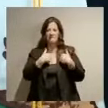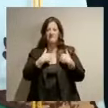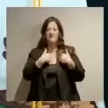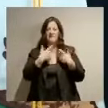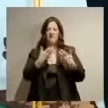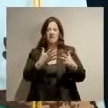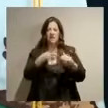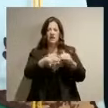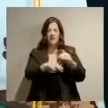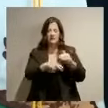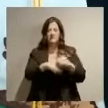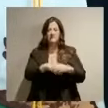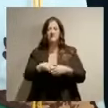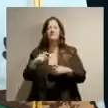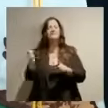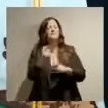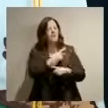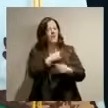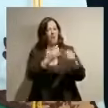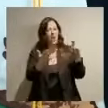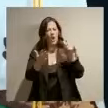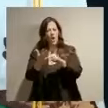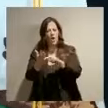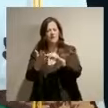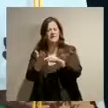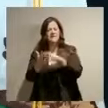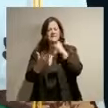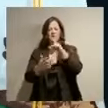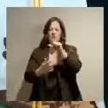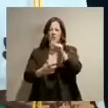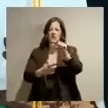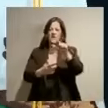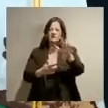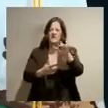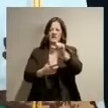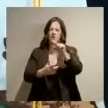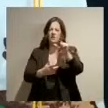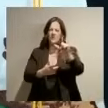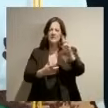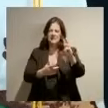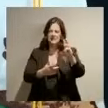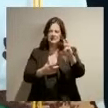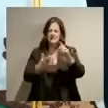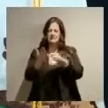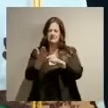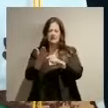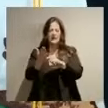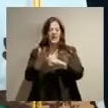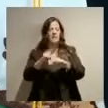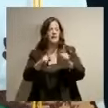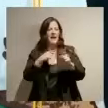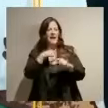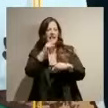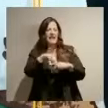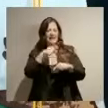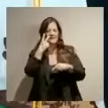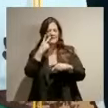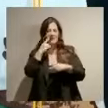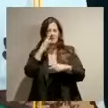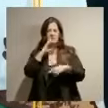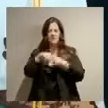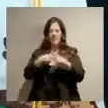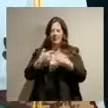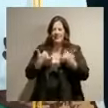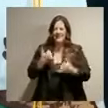know. I'm looking at this again. This is just for 25-26. Yeah. Honestly, I can't even think about that. I just want to look at just this fiscal year,